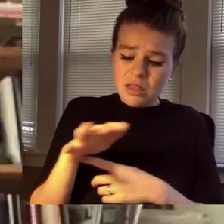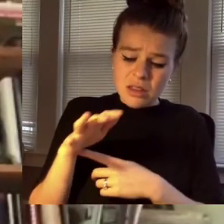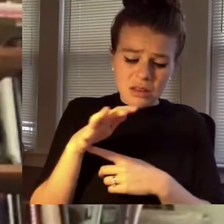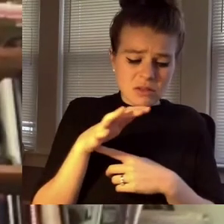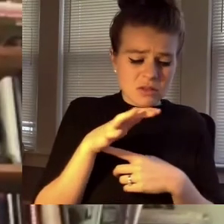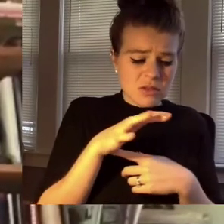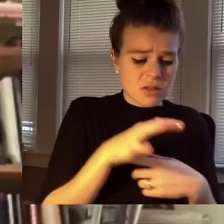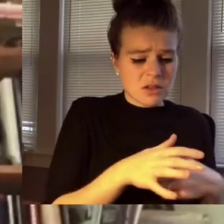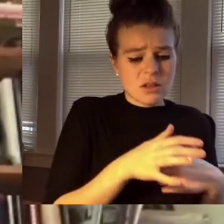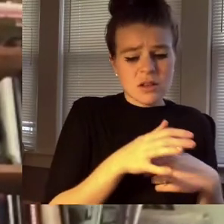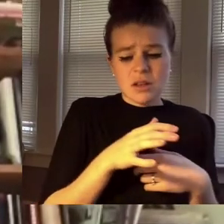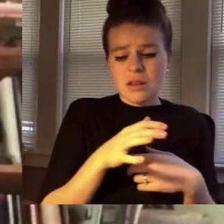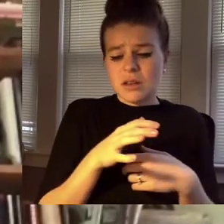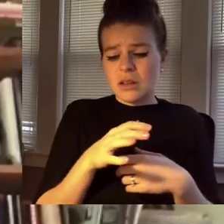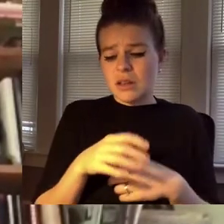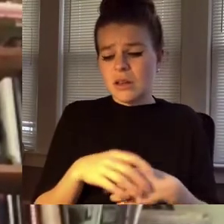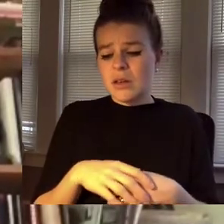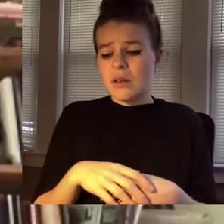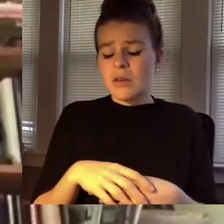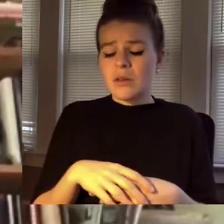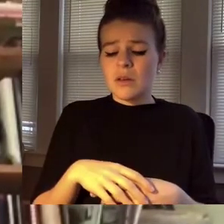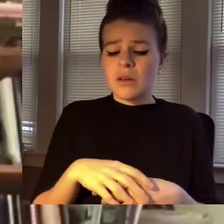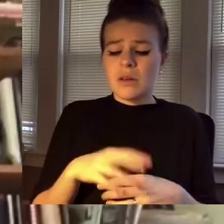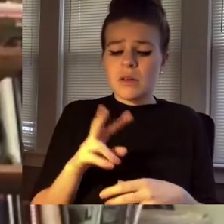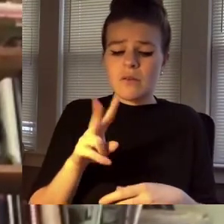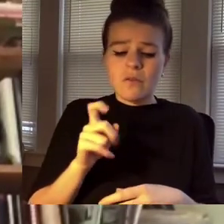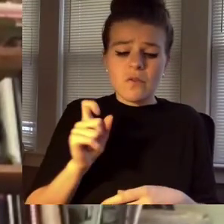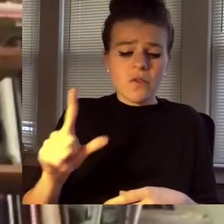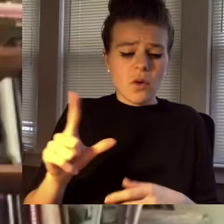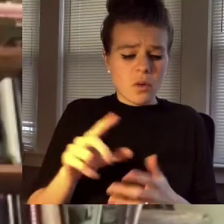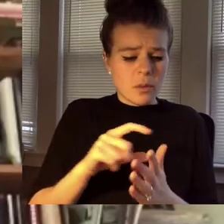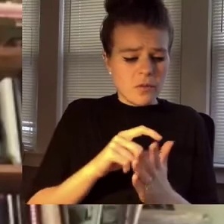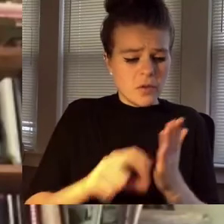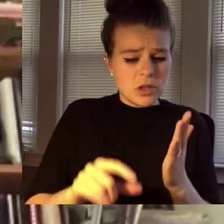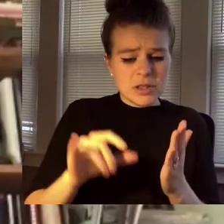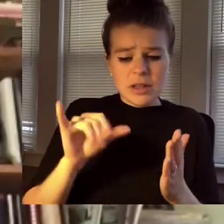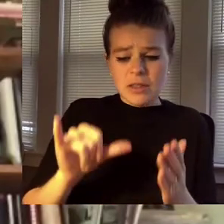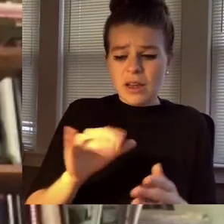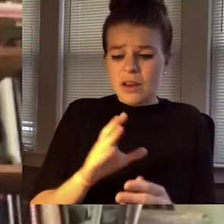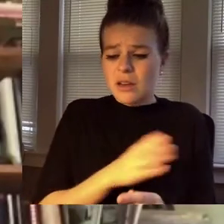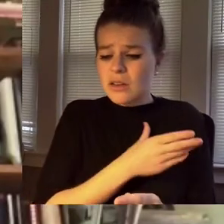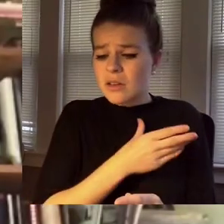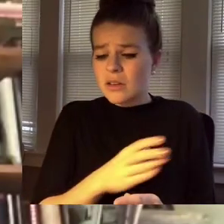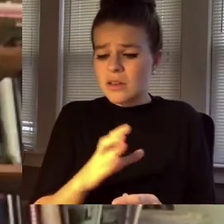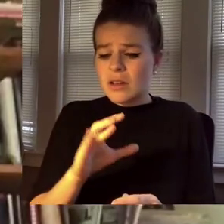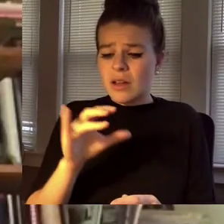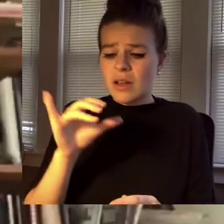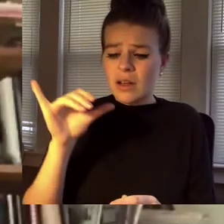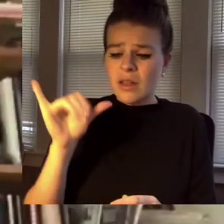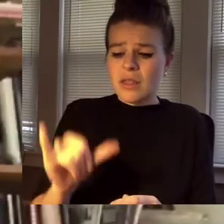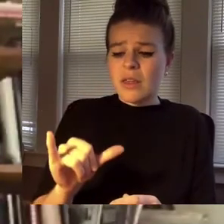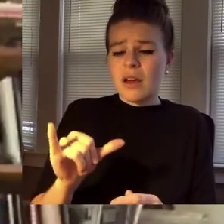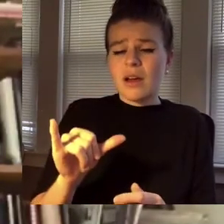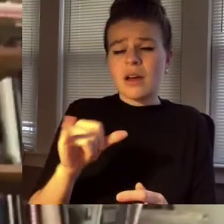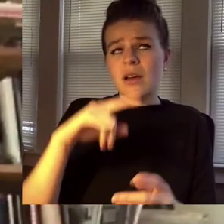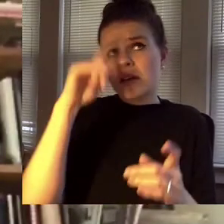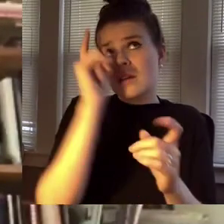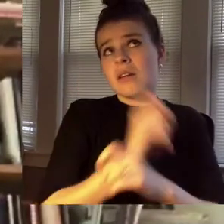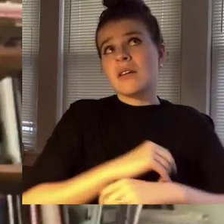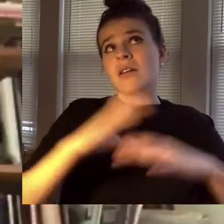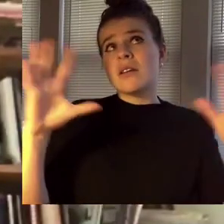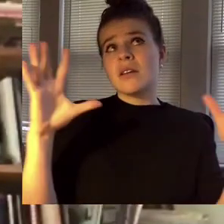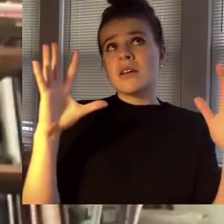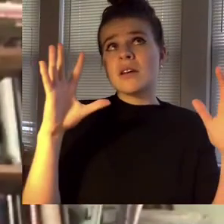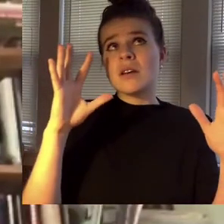slim volume of verse, this quartet, this clandestine fantasy,